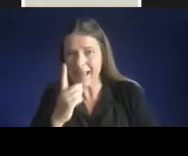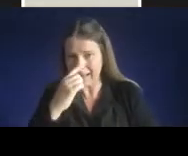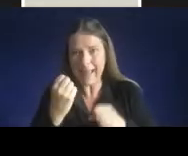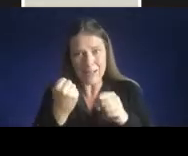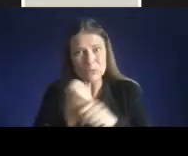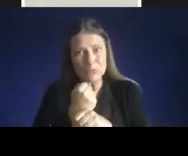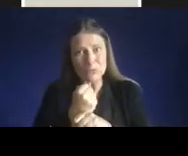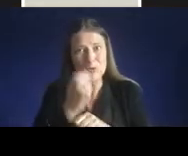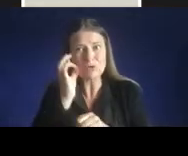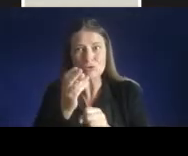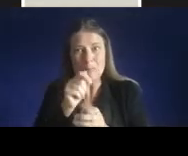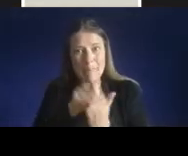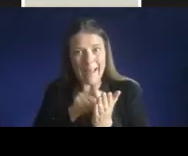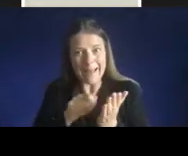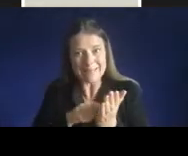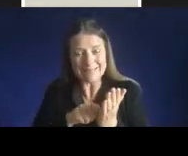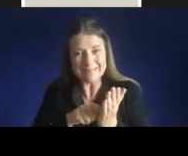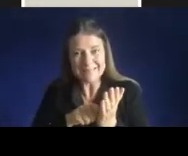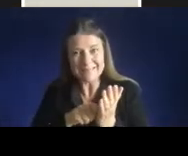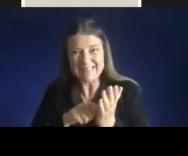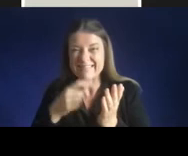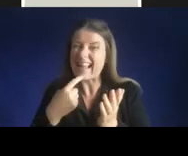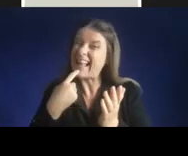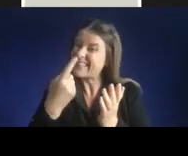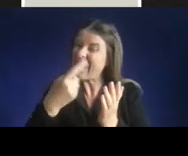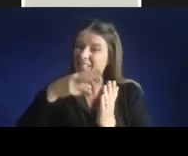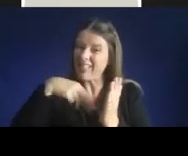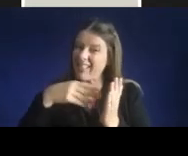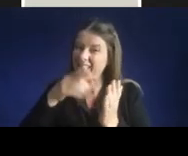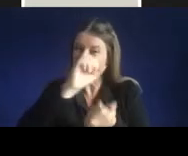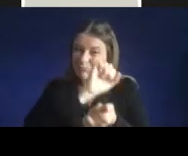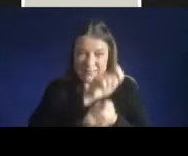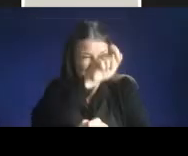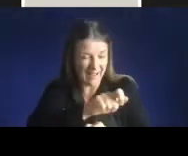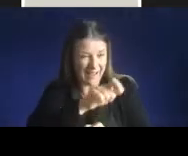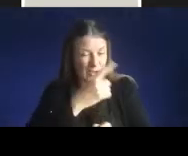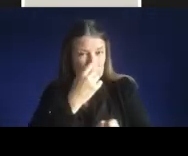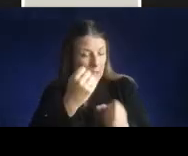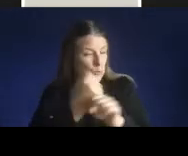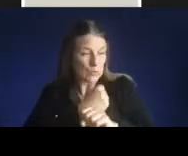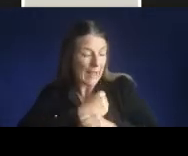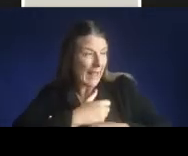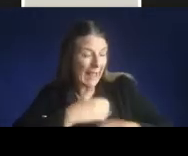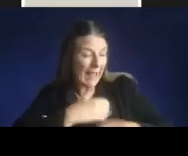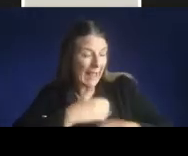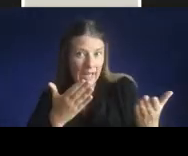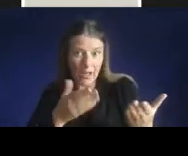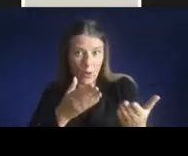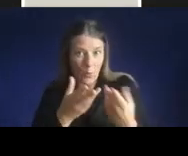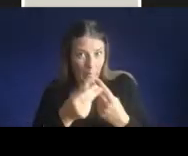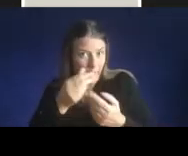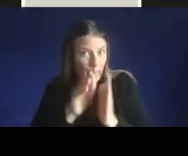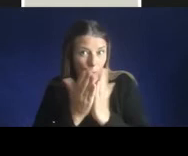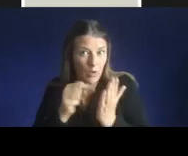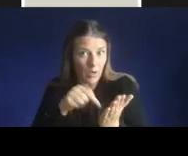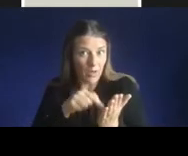that they can engage in any way that they see fit. I designed this book with the idea in mind